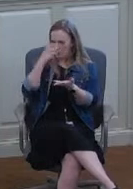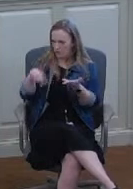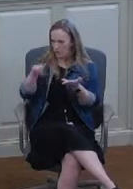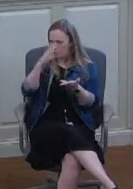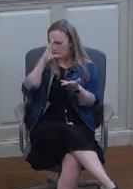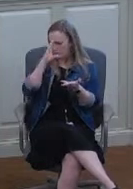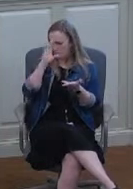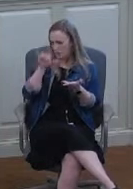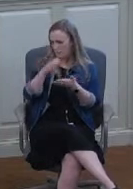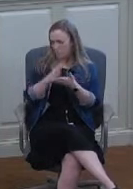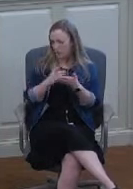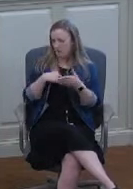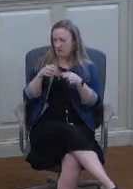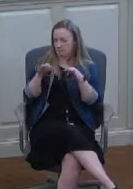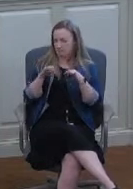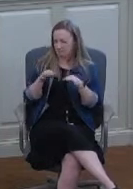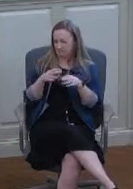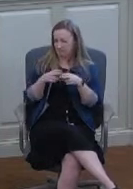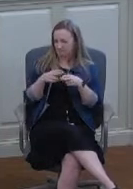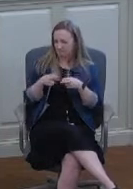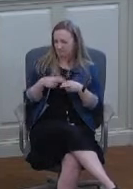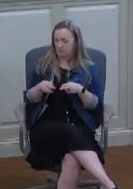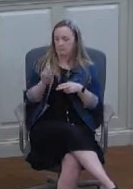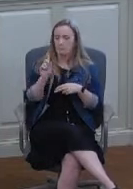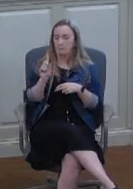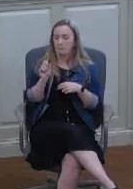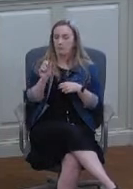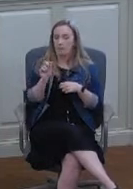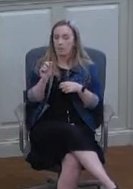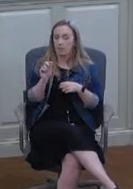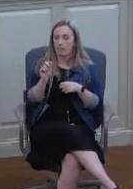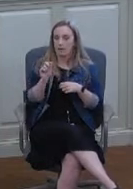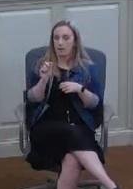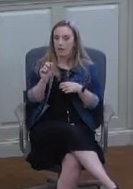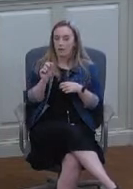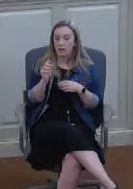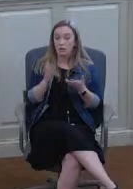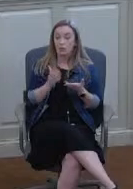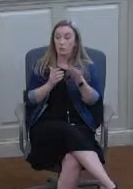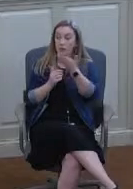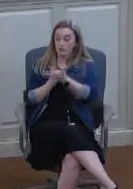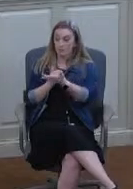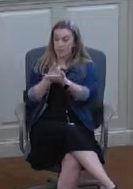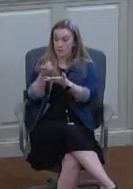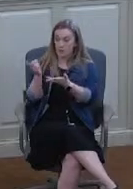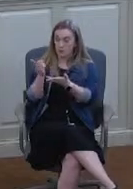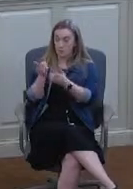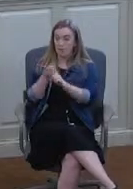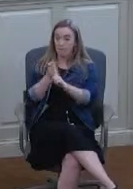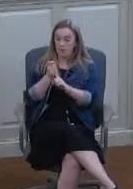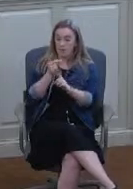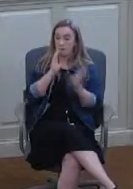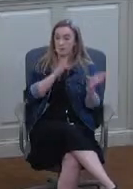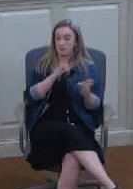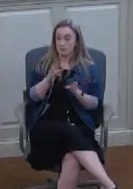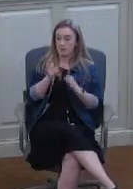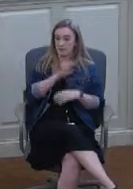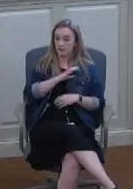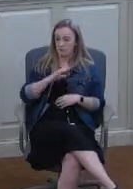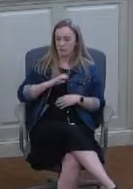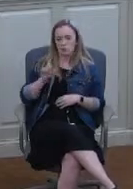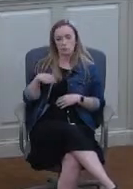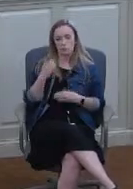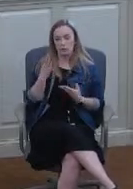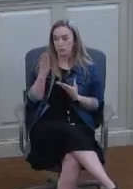pardon me, let me just kind of go Yes, over sir. it all again in detail. So the recommendation comes to you from the planning commission. It's merely a